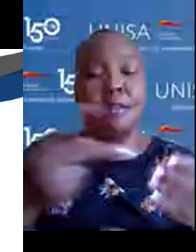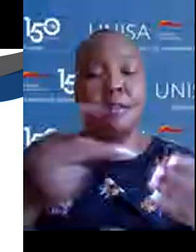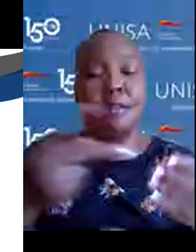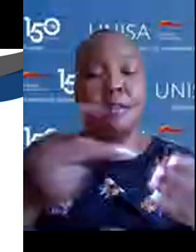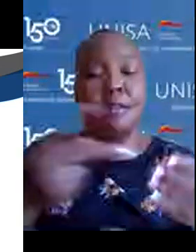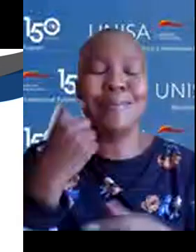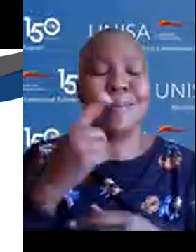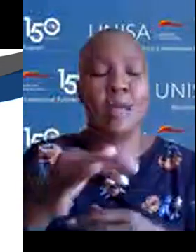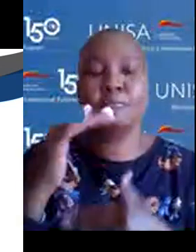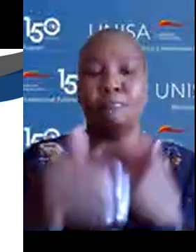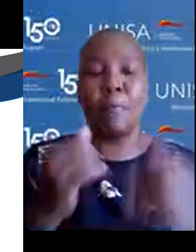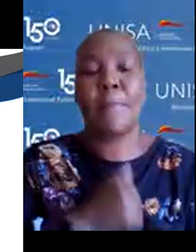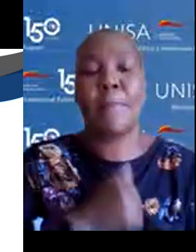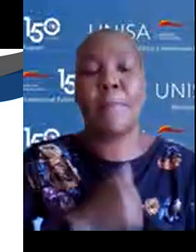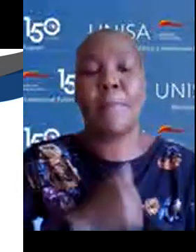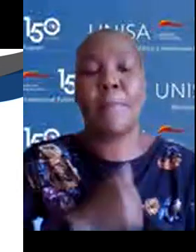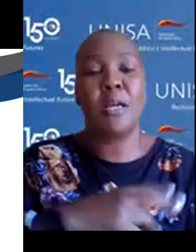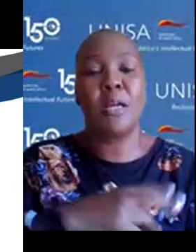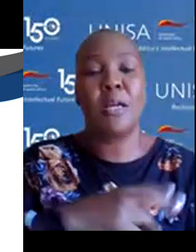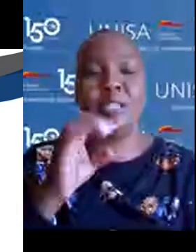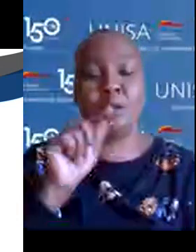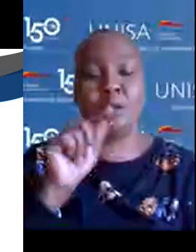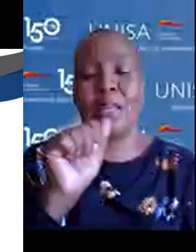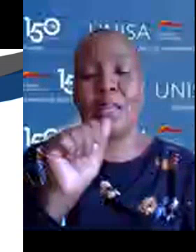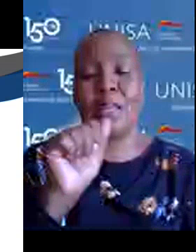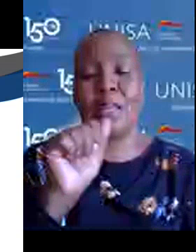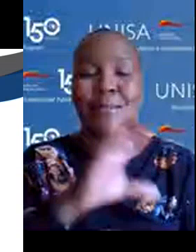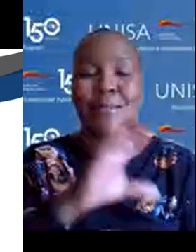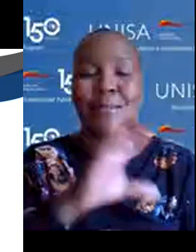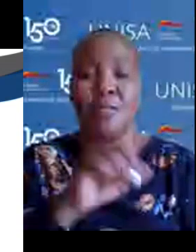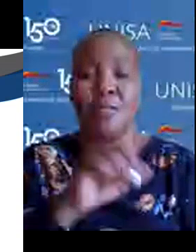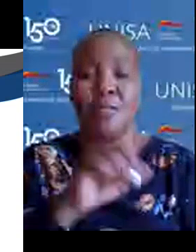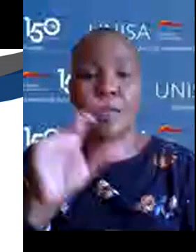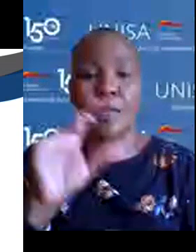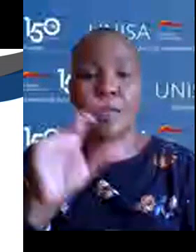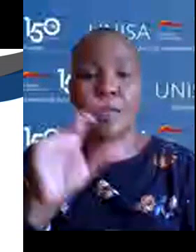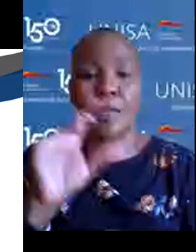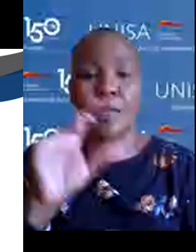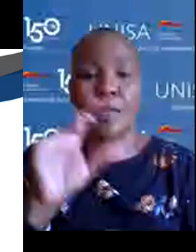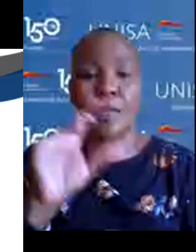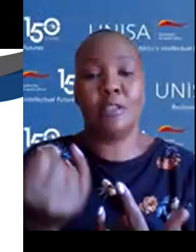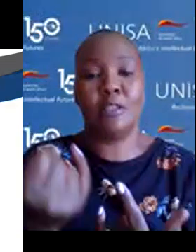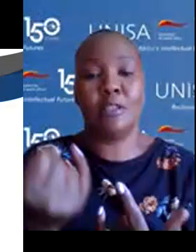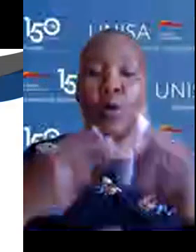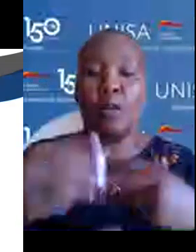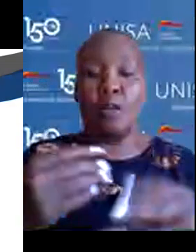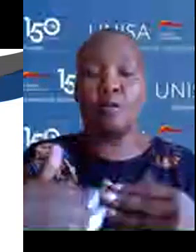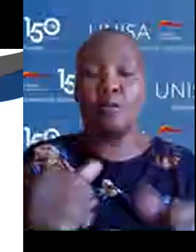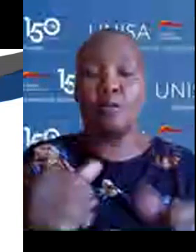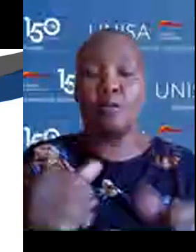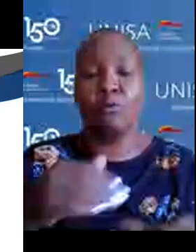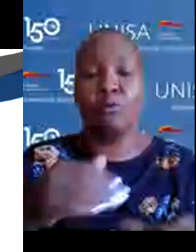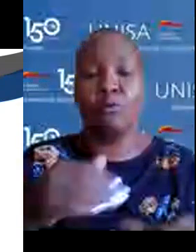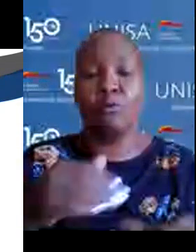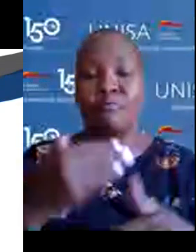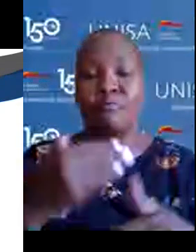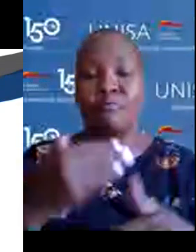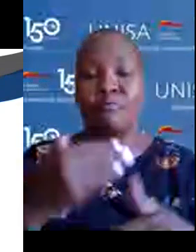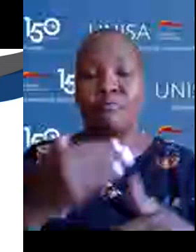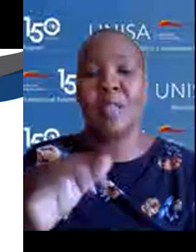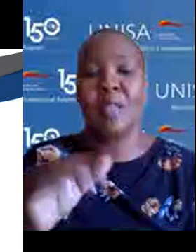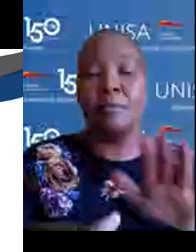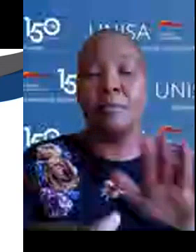myunisa.ac.za. You click on this claim UNISA login and you work through the steps. After you claim your UNISA login, it can take